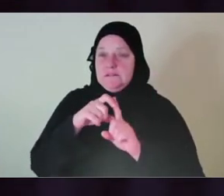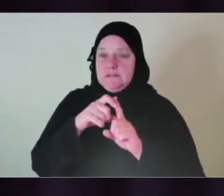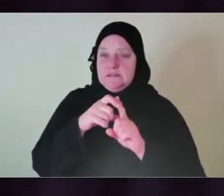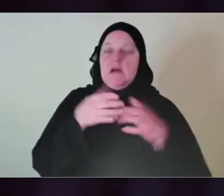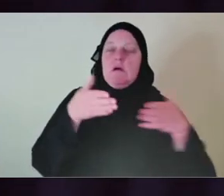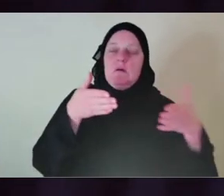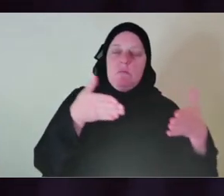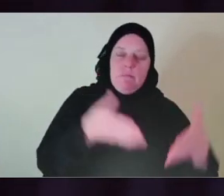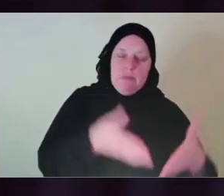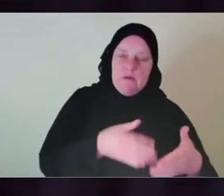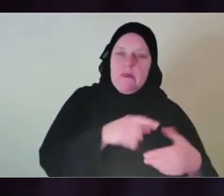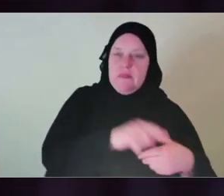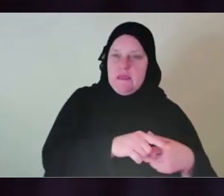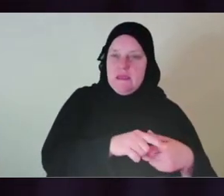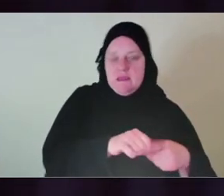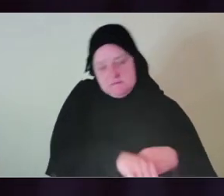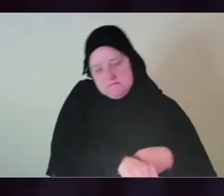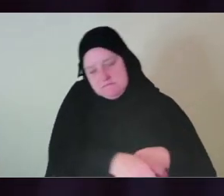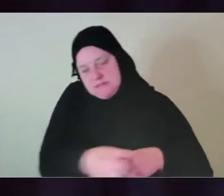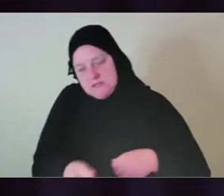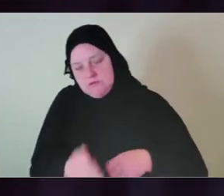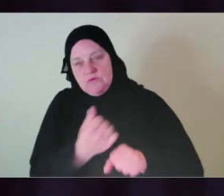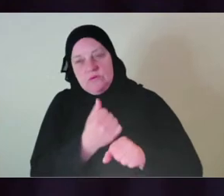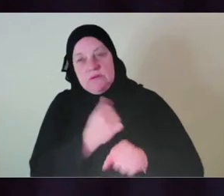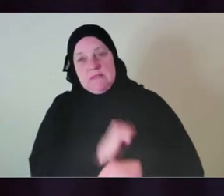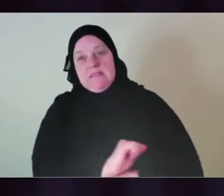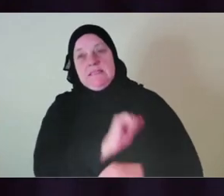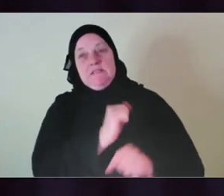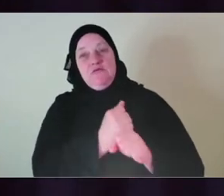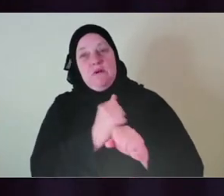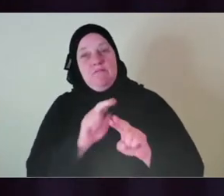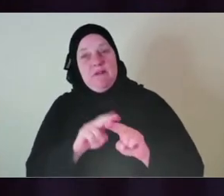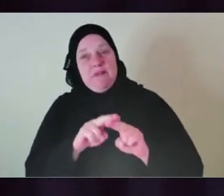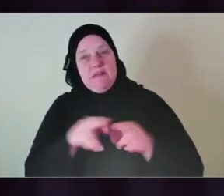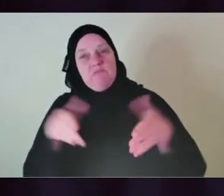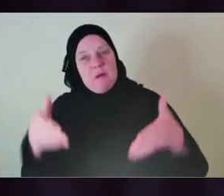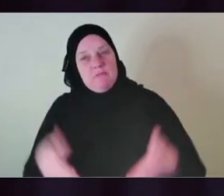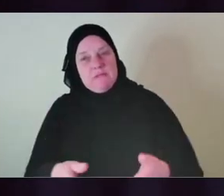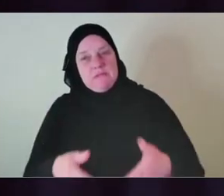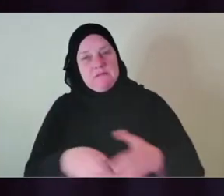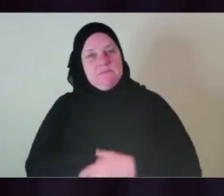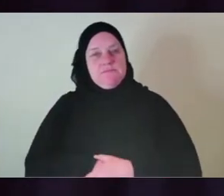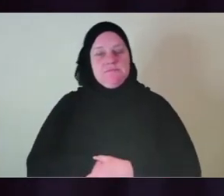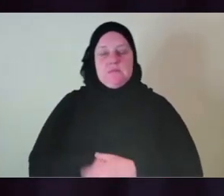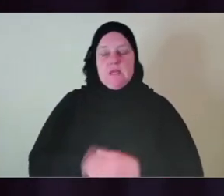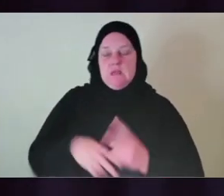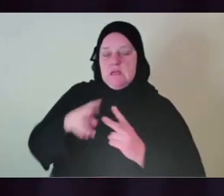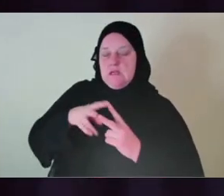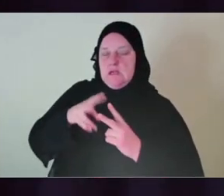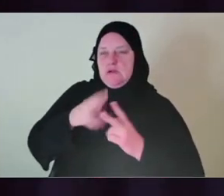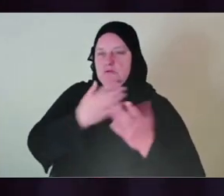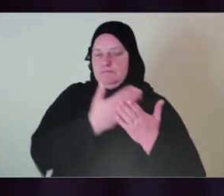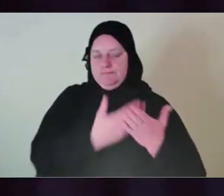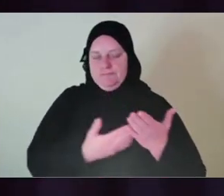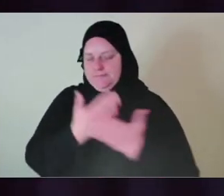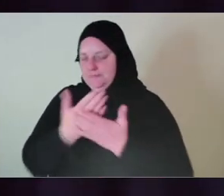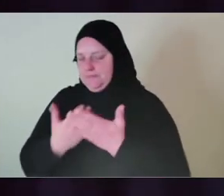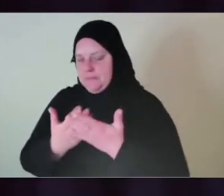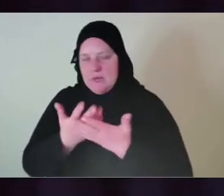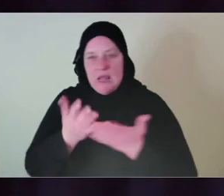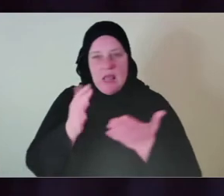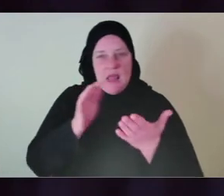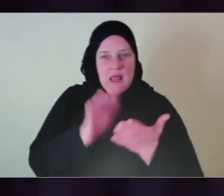There are two narrations as to how the Imam was martyred, but both narrations, they say that he was